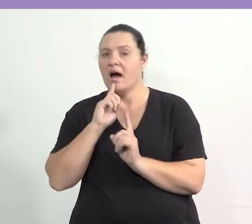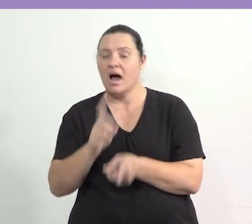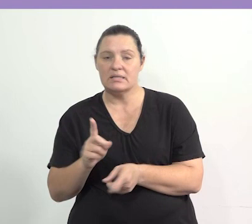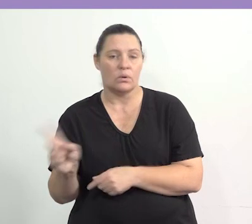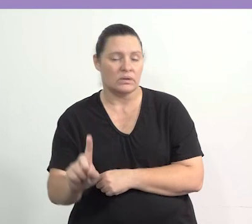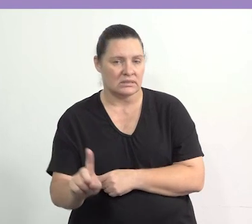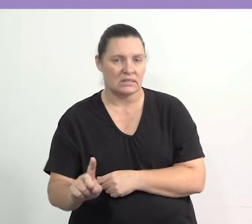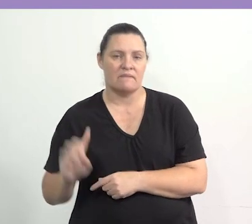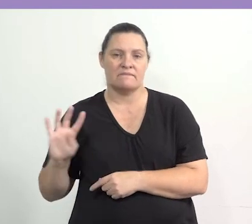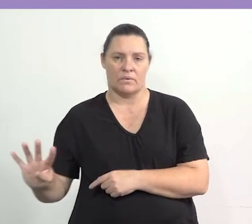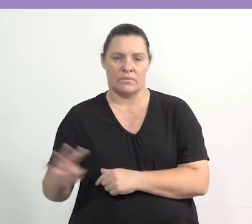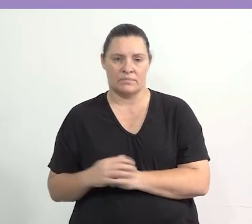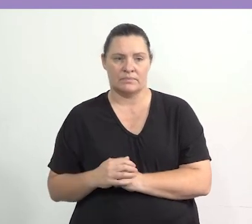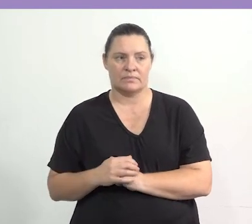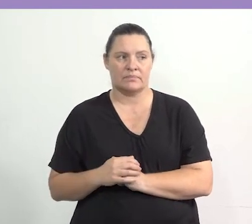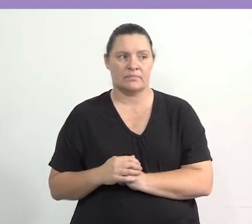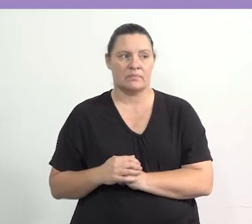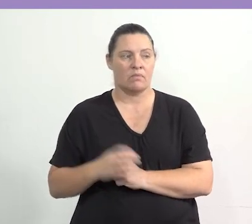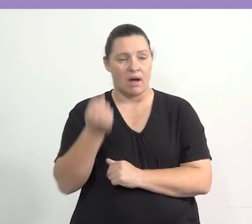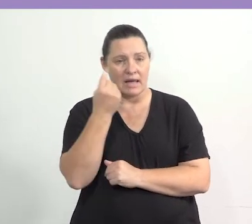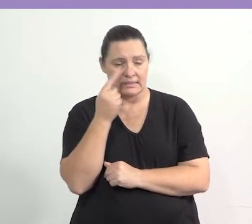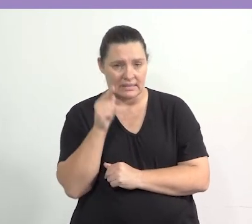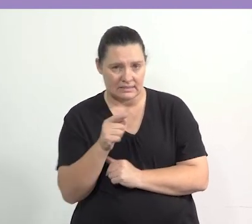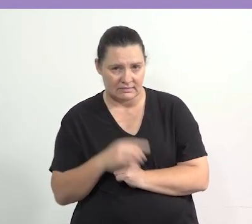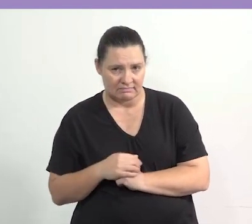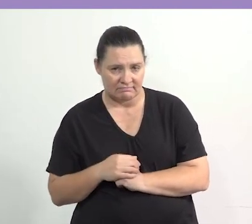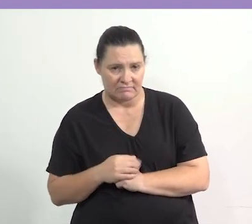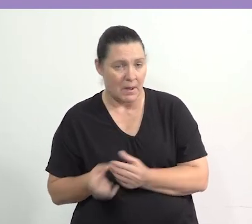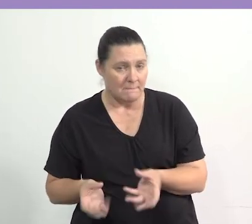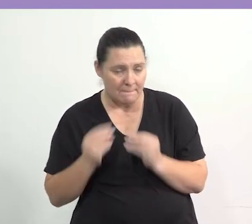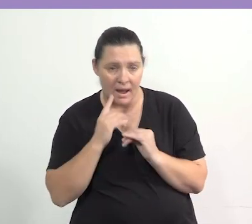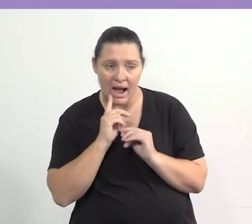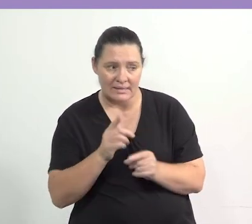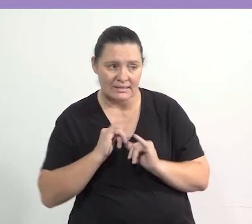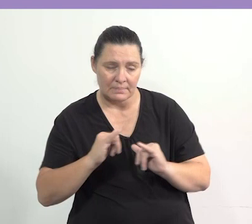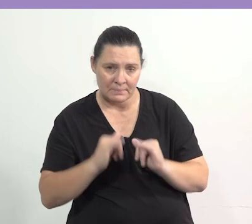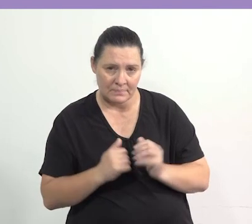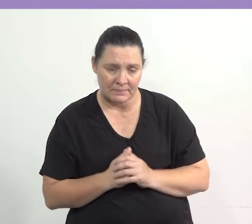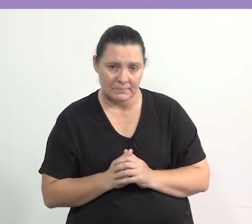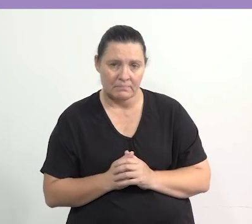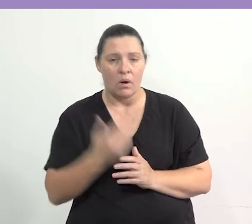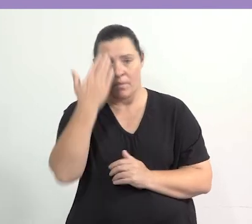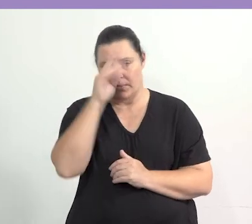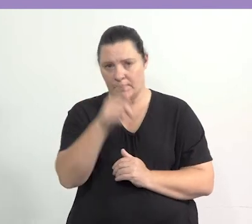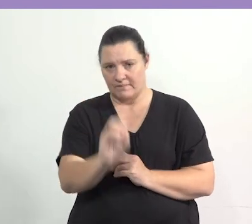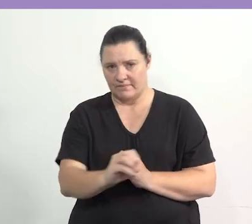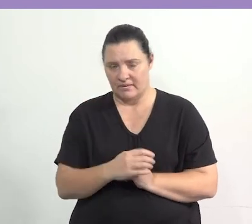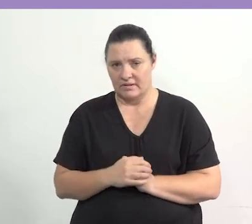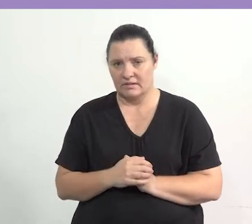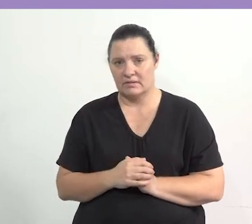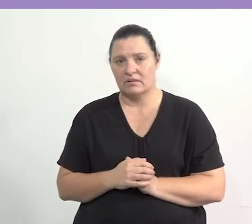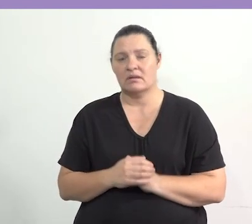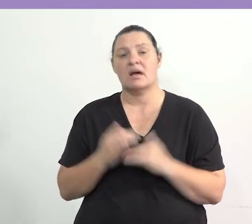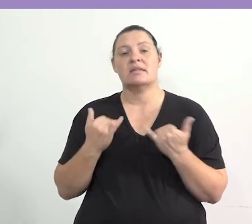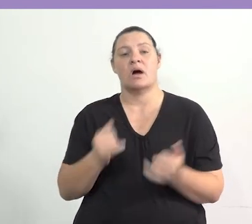answer is going to be 4. Are you understanding this? Are you getting the same answers as I am? I know you are. All